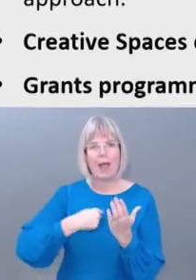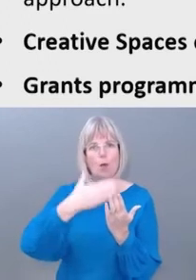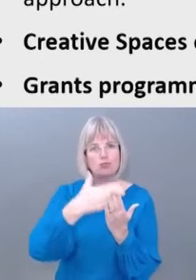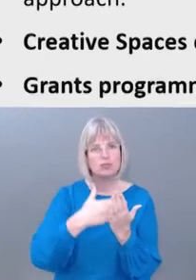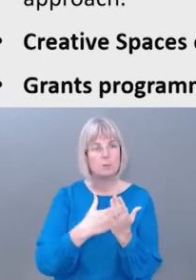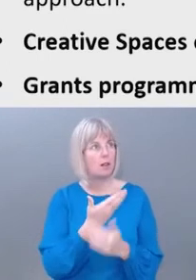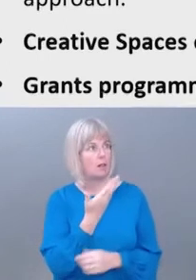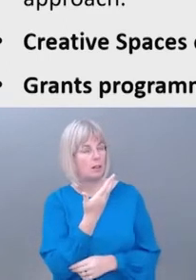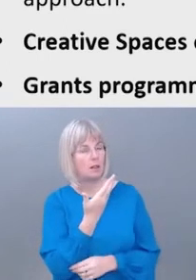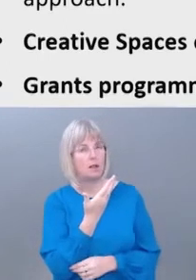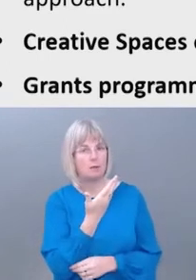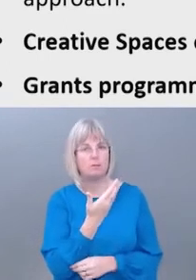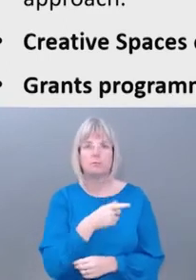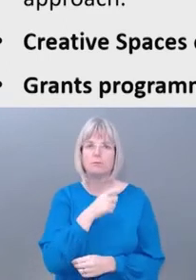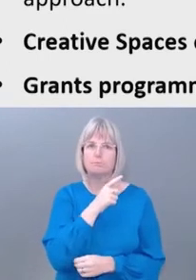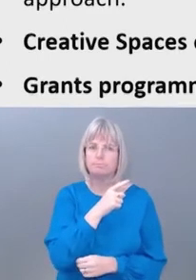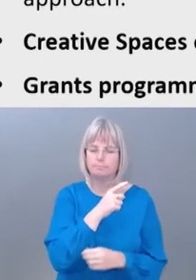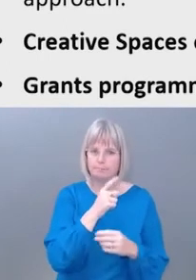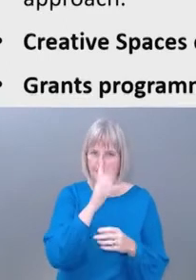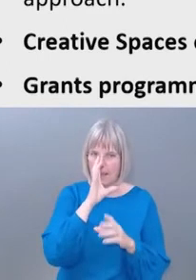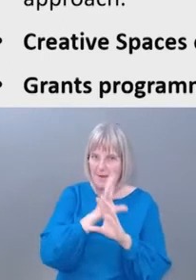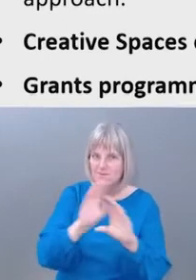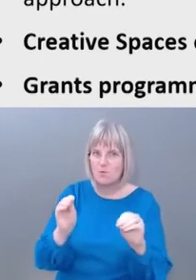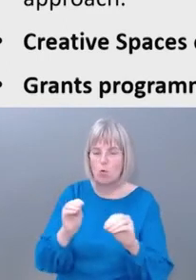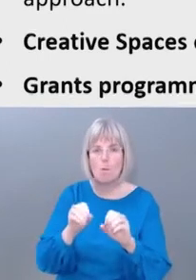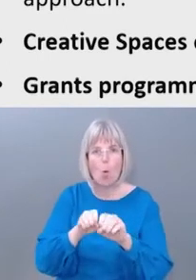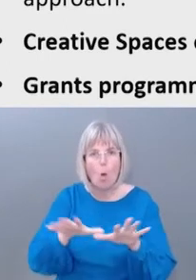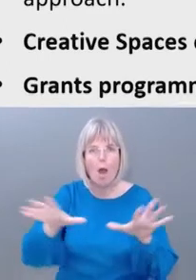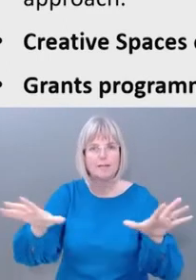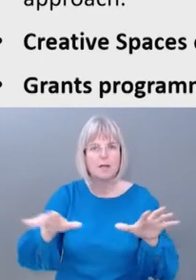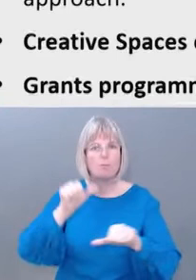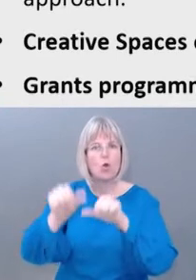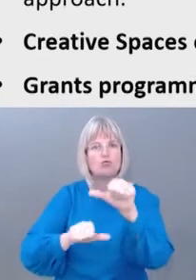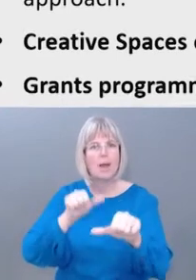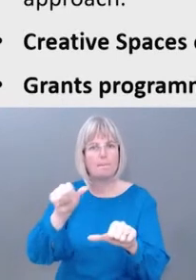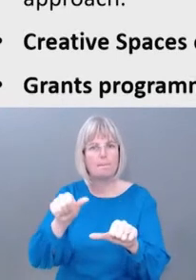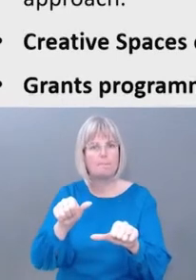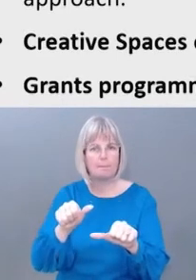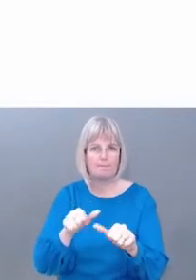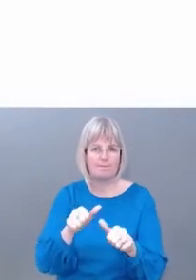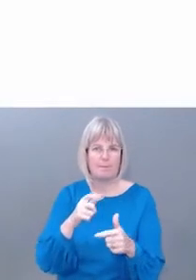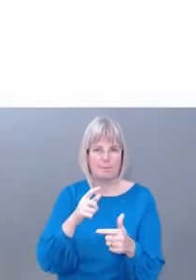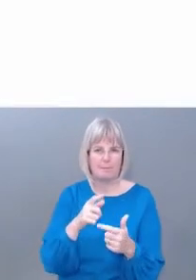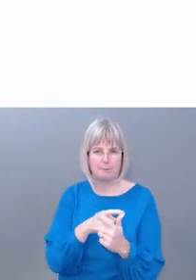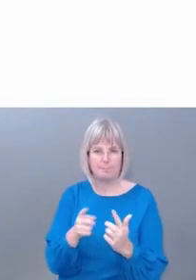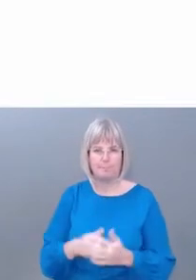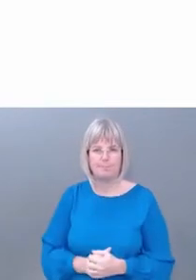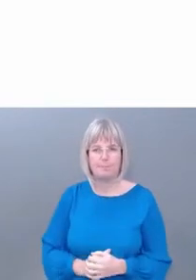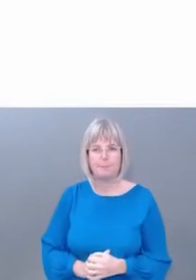wider programmes, such as the Community Mental Health Transformation Programme and also Leeds Mental Health Strategy.